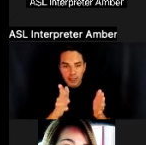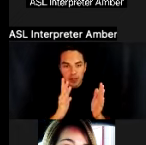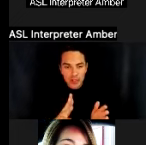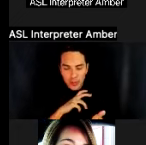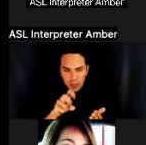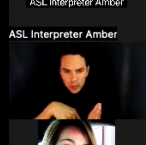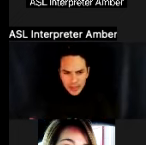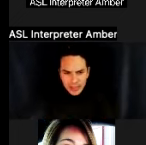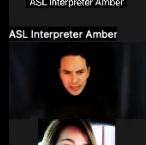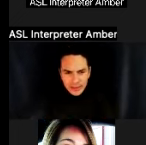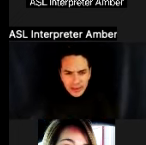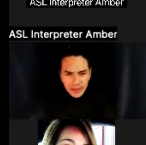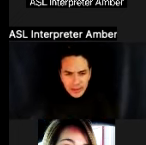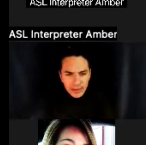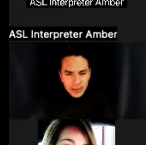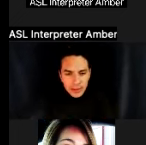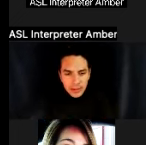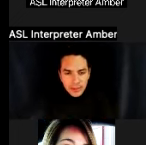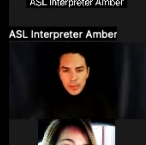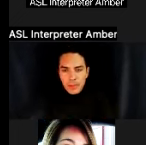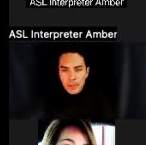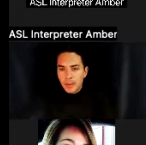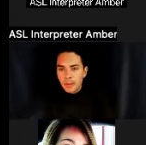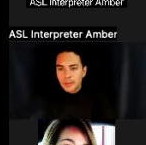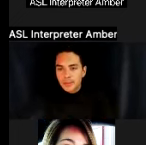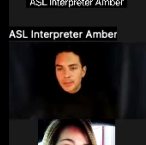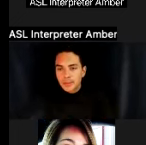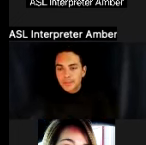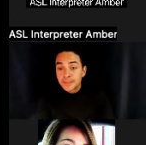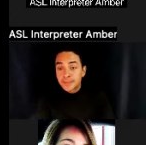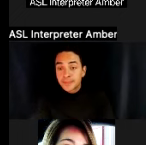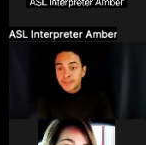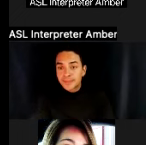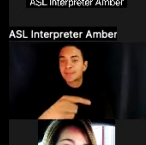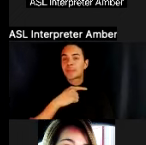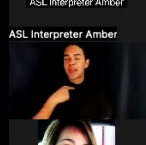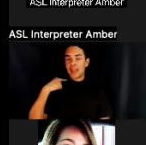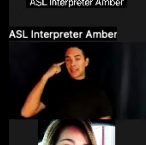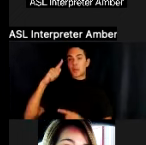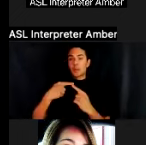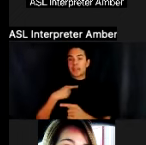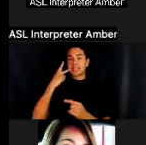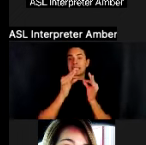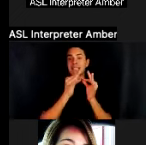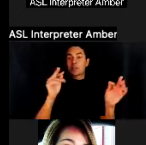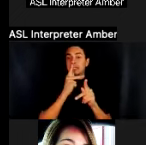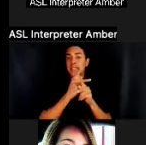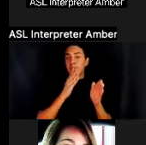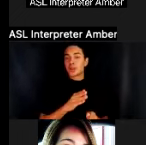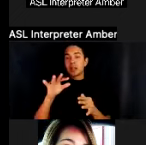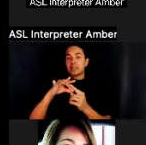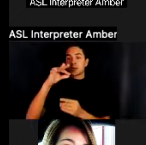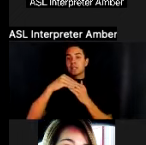bring those forward. So when we see leaders or spiritual leaders perpetuate toxic behaviors, yep, and nobody says